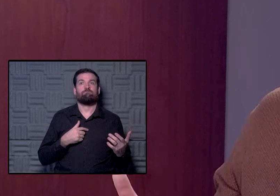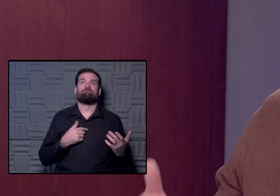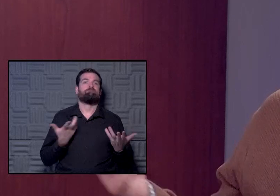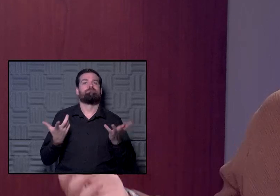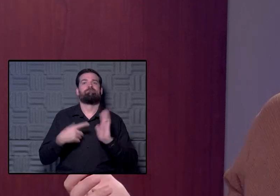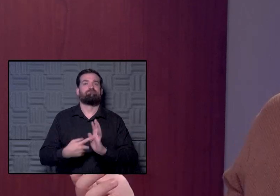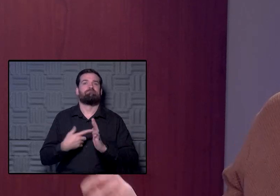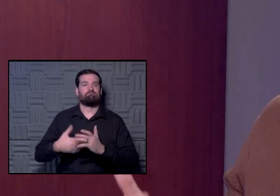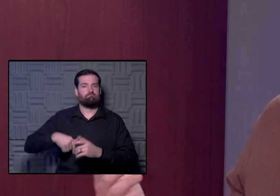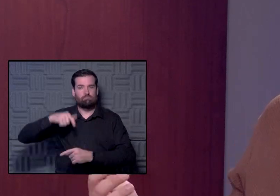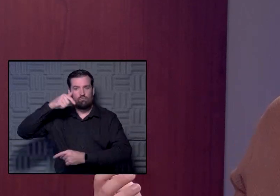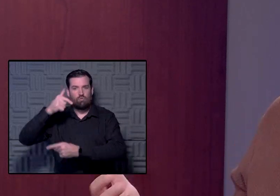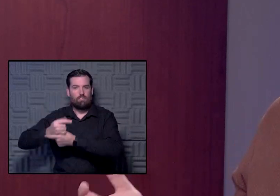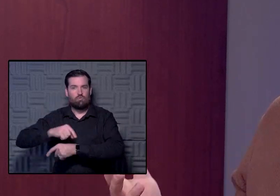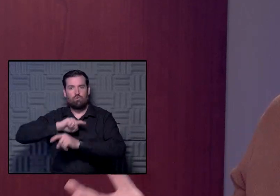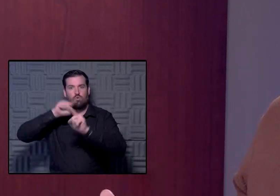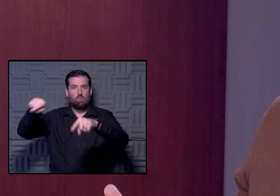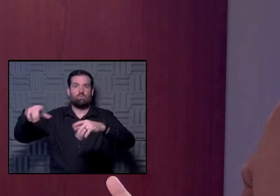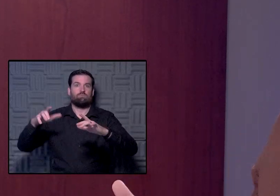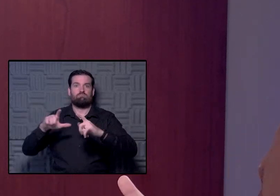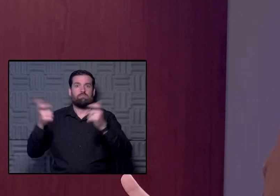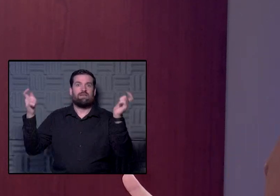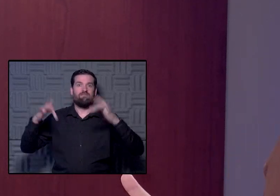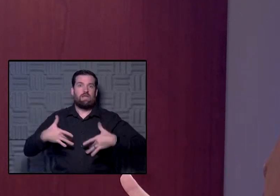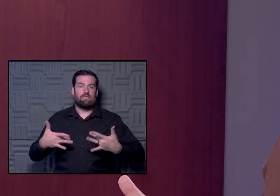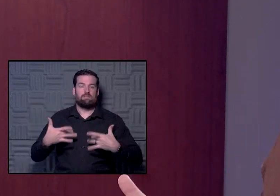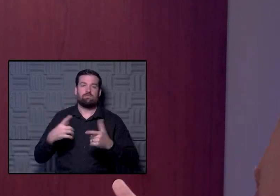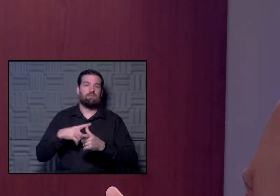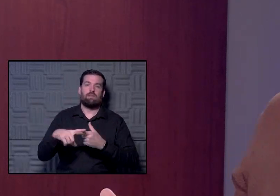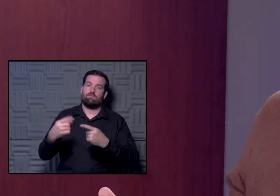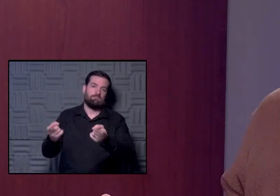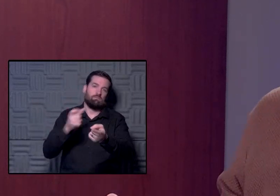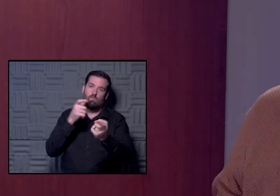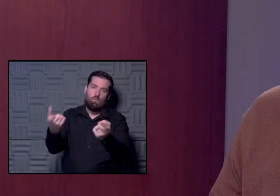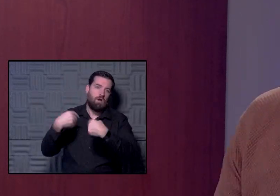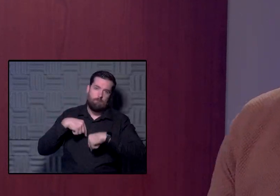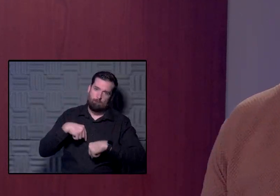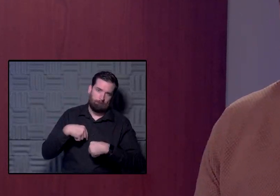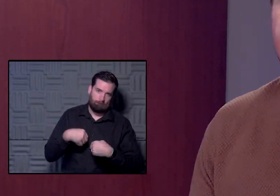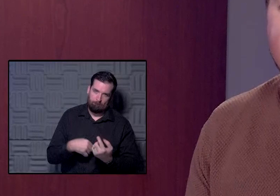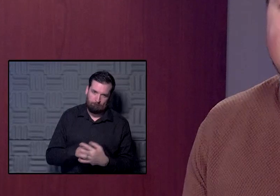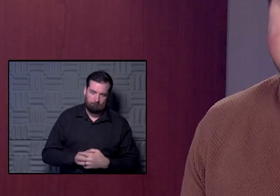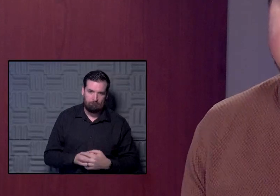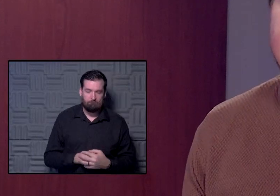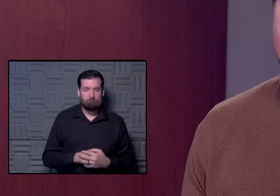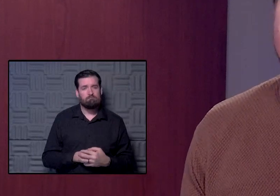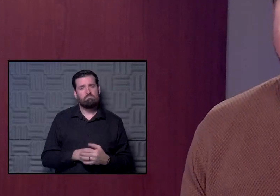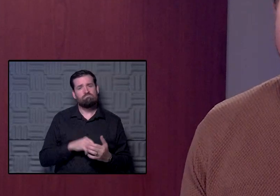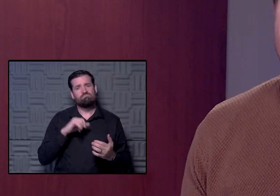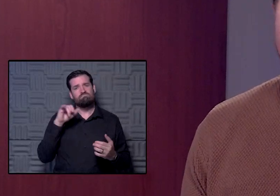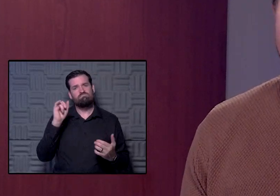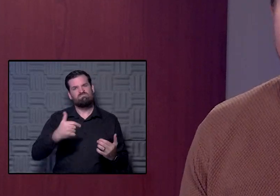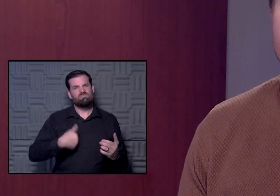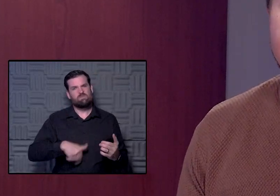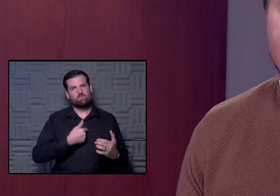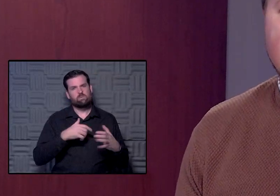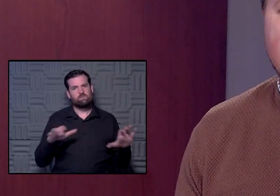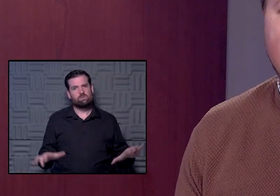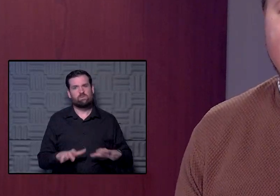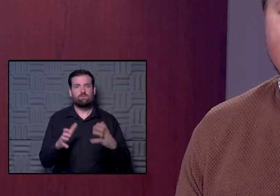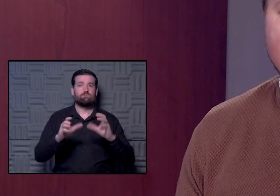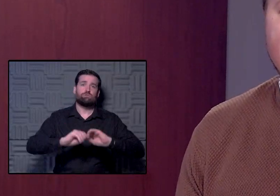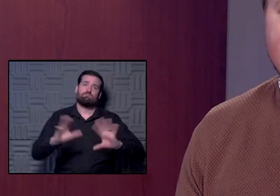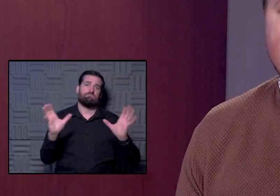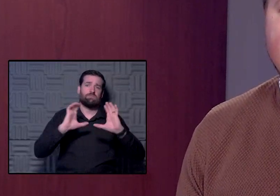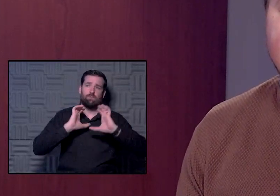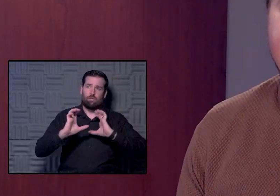say my brother goes to a big event, like he's not going to come to the next family gathering, so that's things that we do, just have open communication